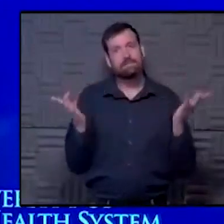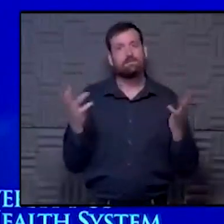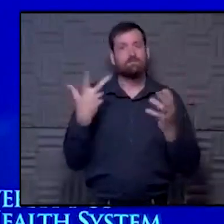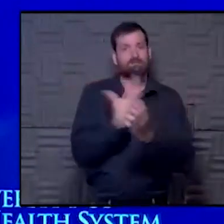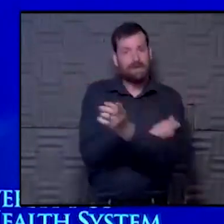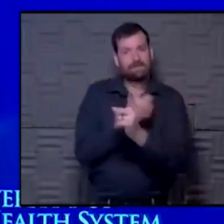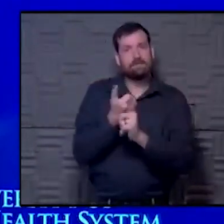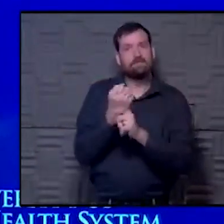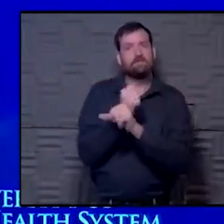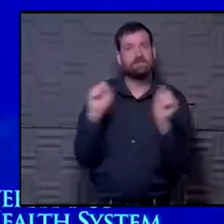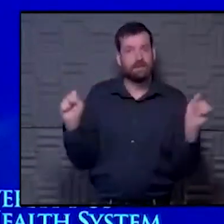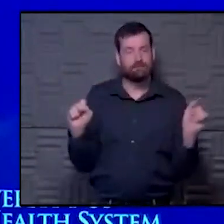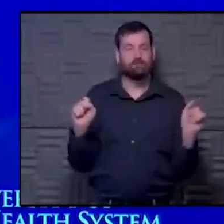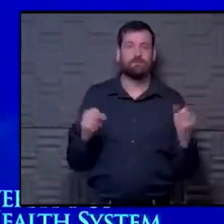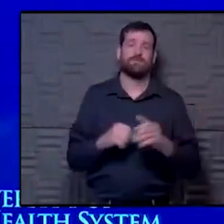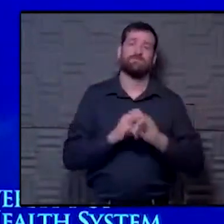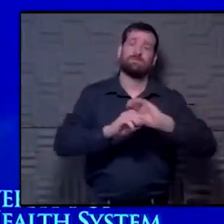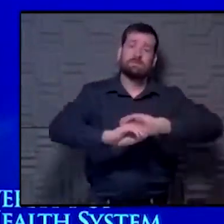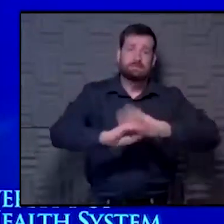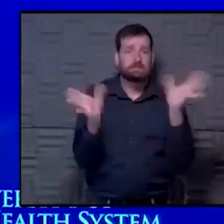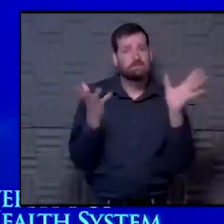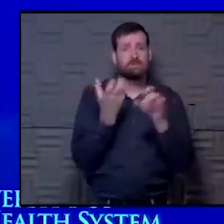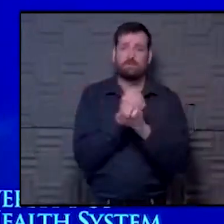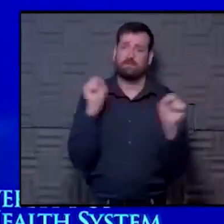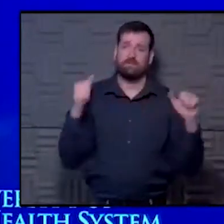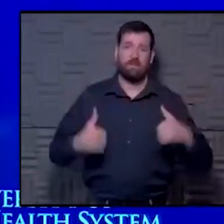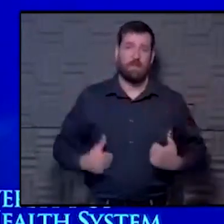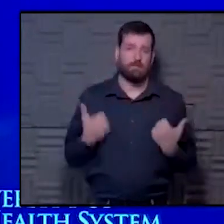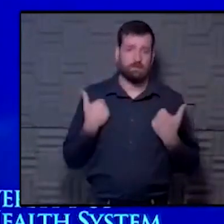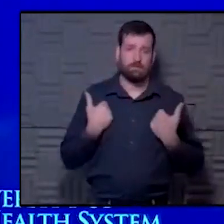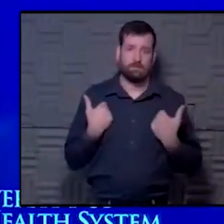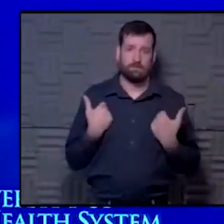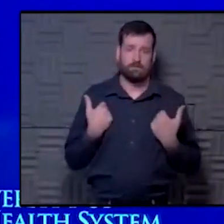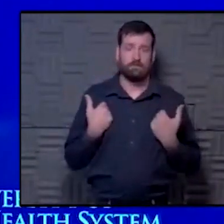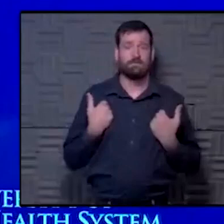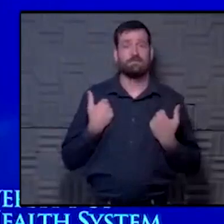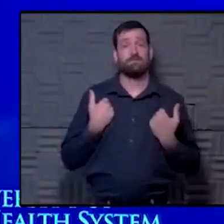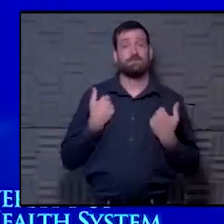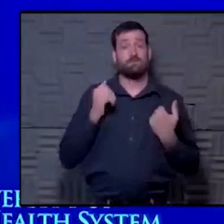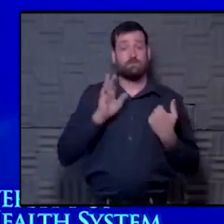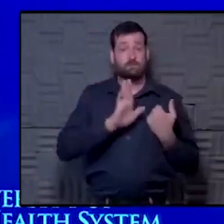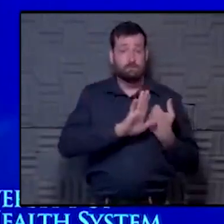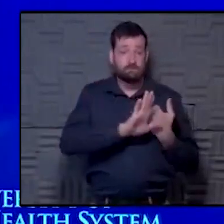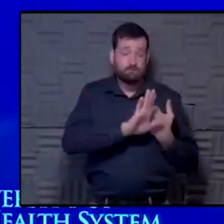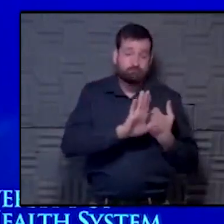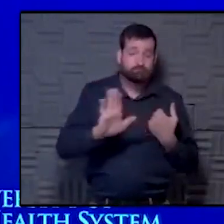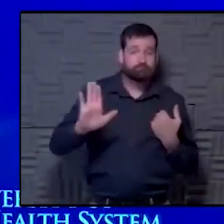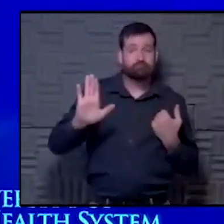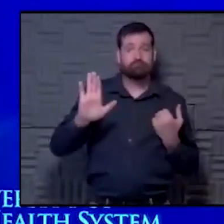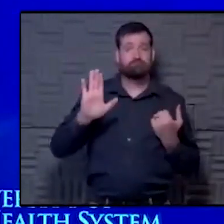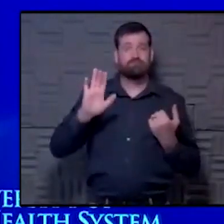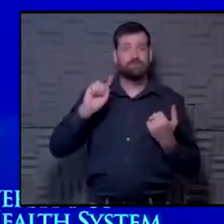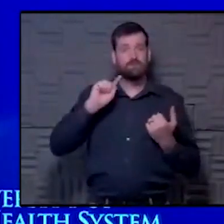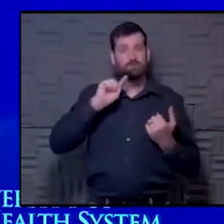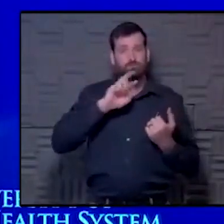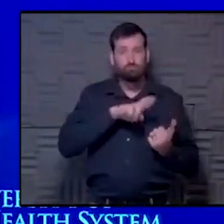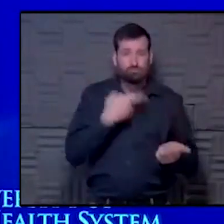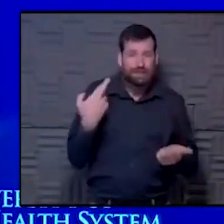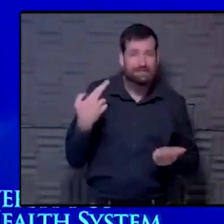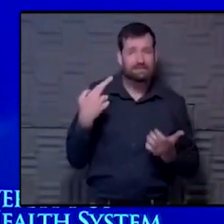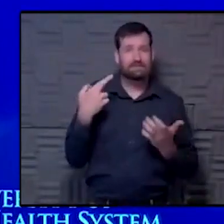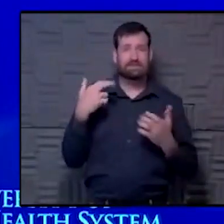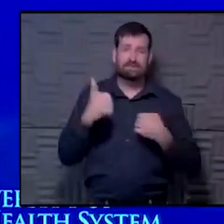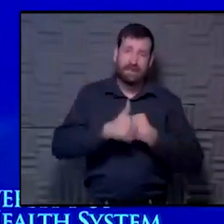Vaccines are safe. They clearly save lives, and they do reduce the toil and the harm